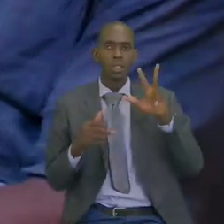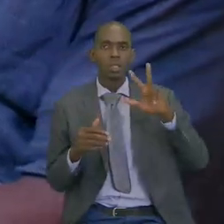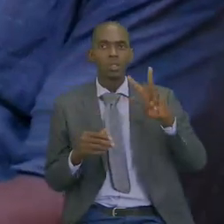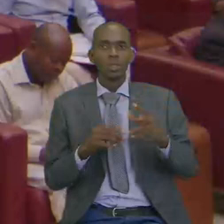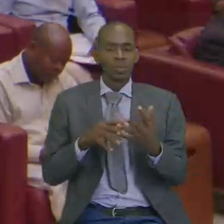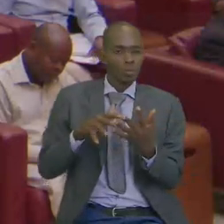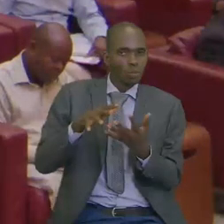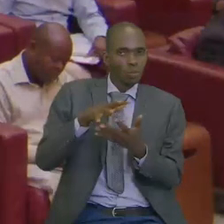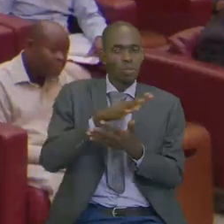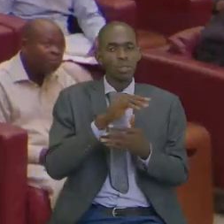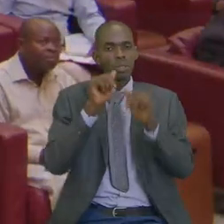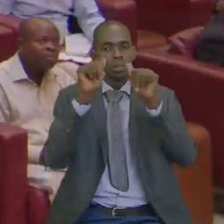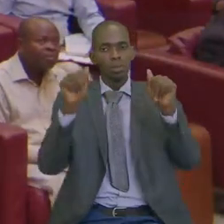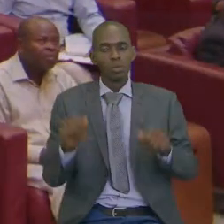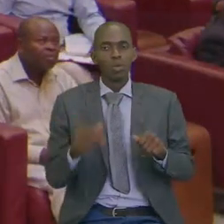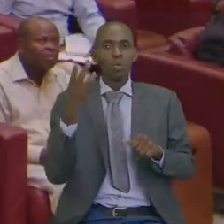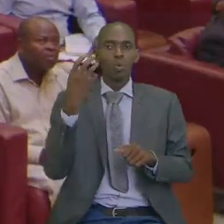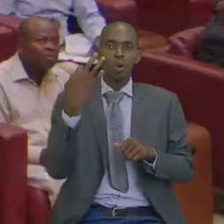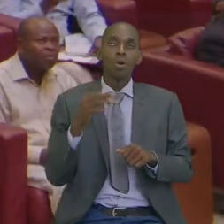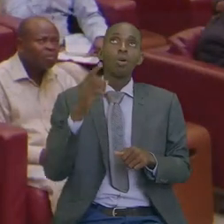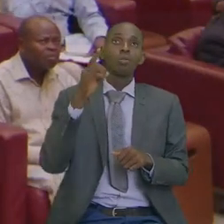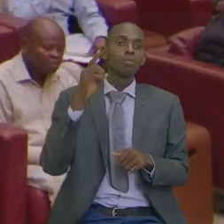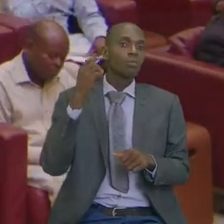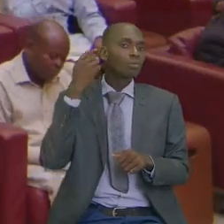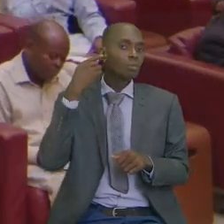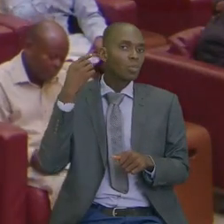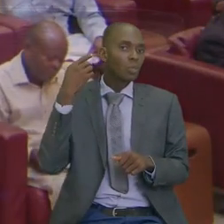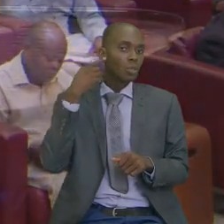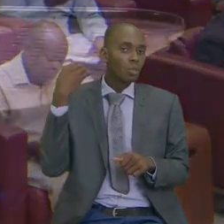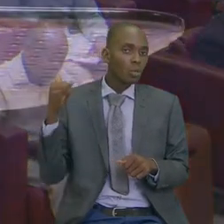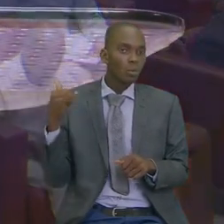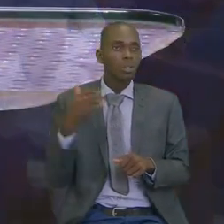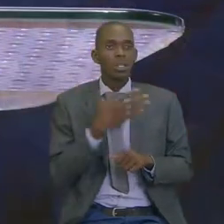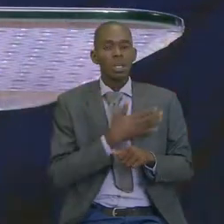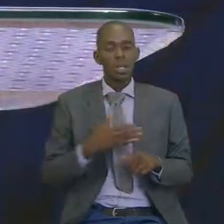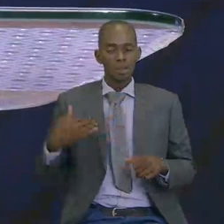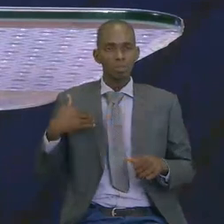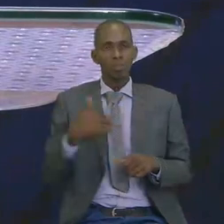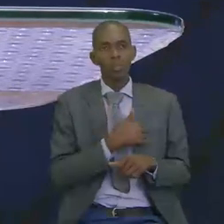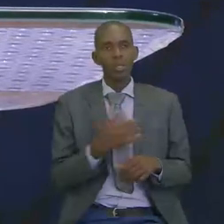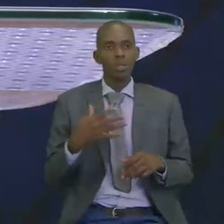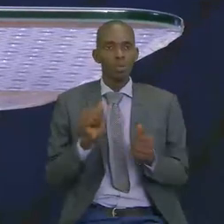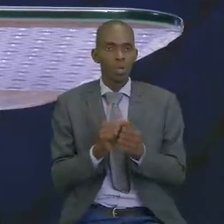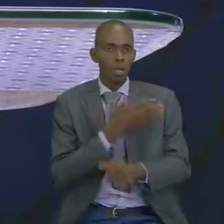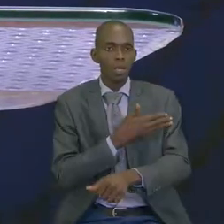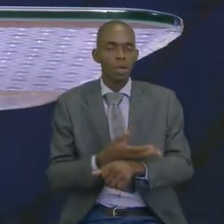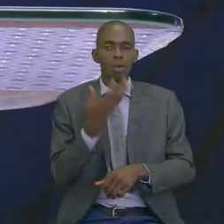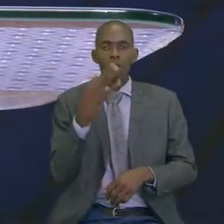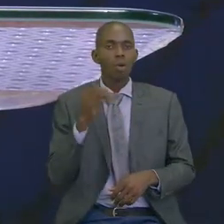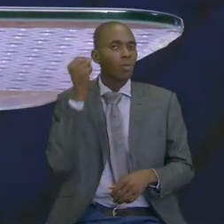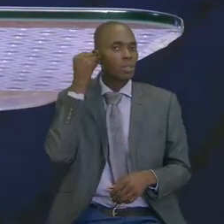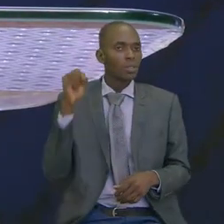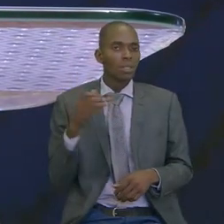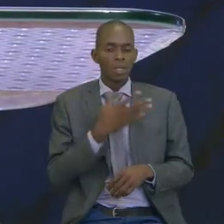image's head was of gold, and his breast and his arms of silver, and his belly and